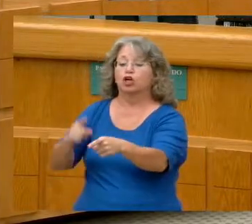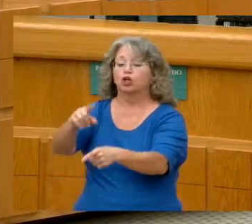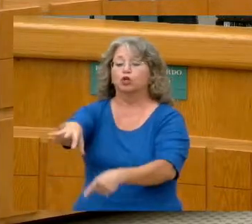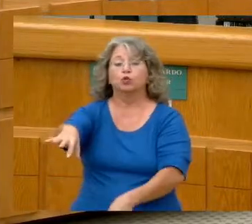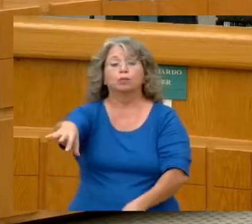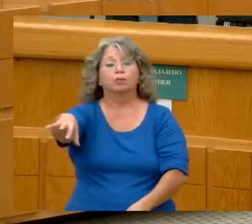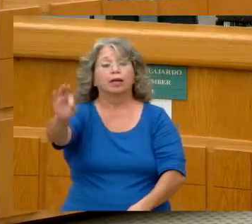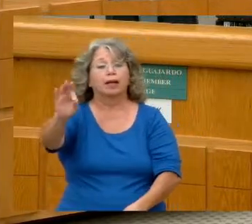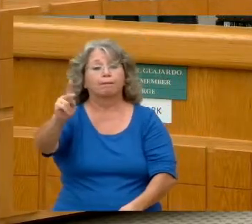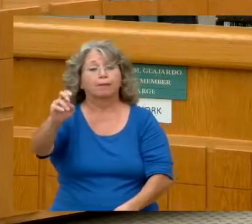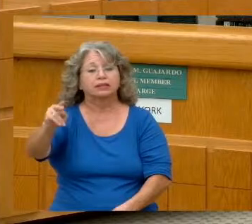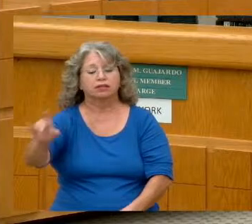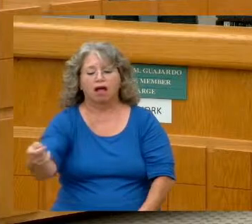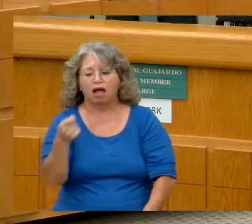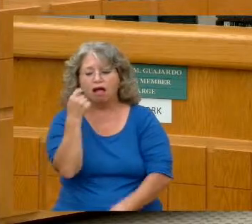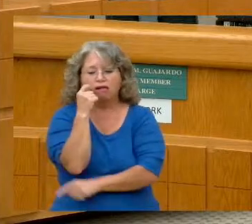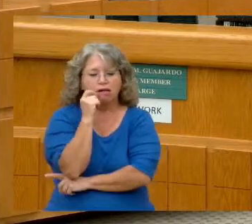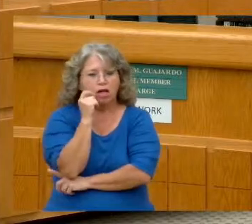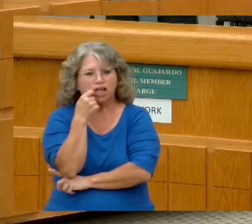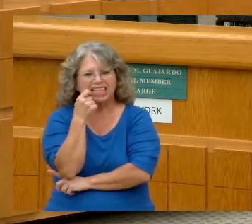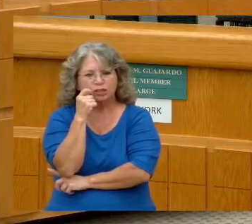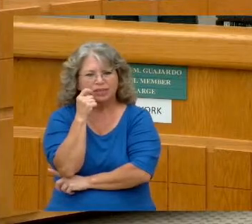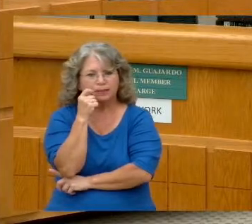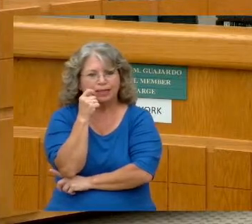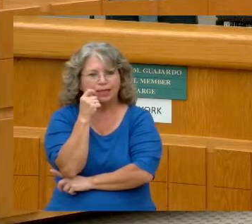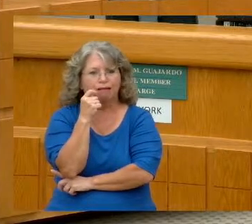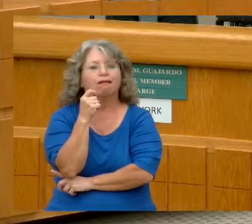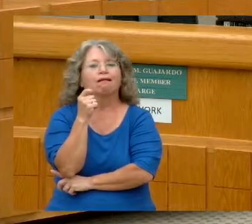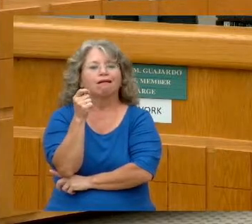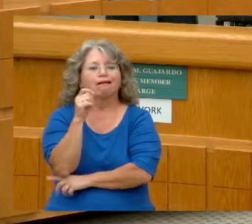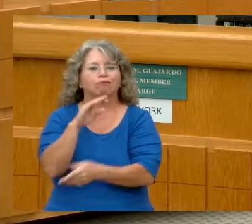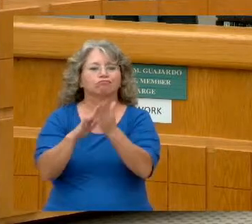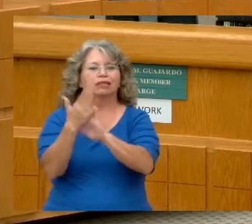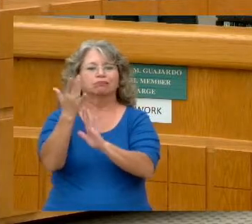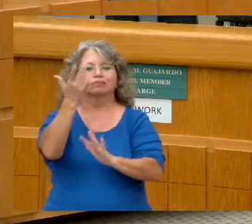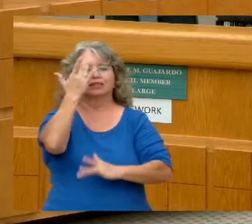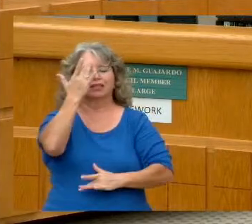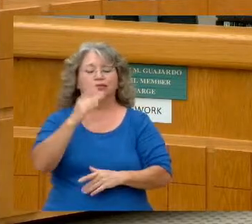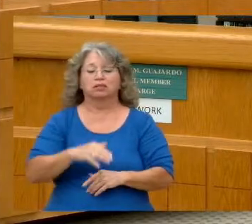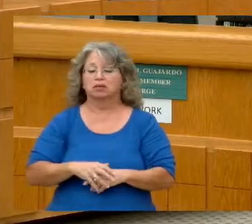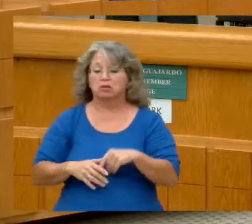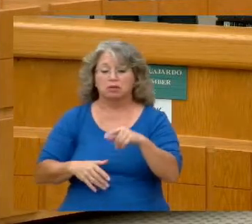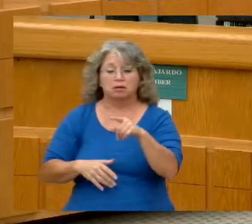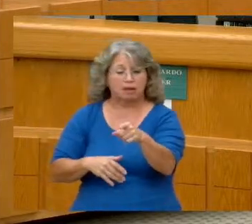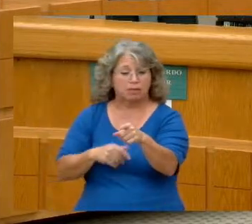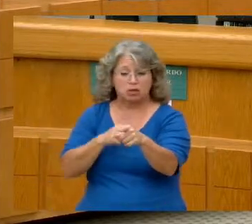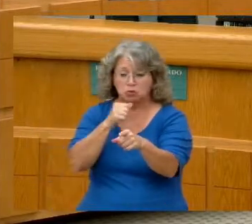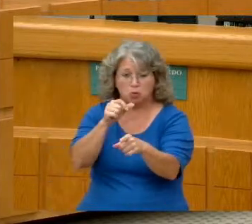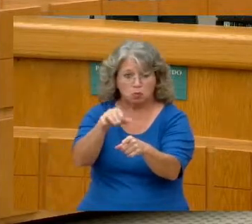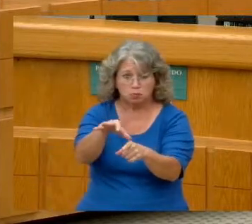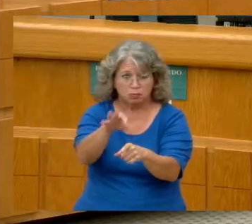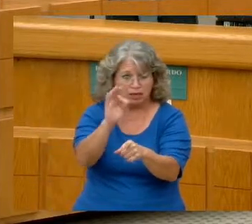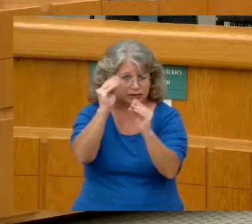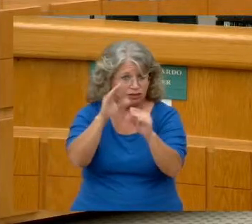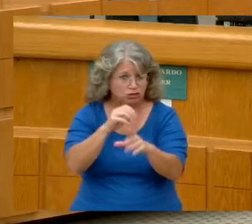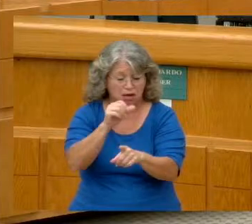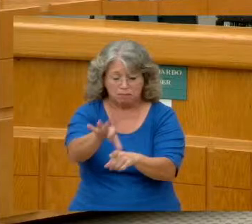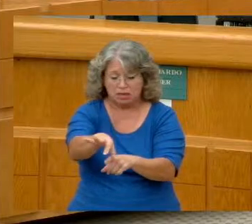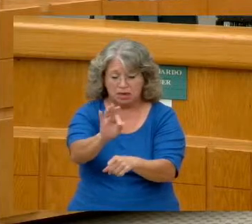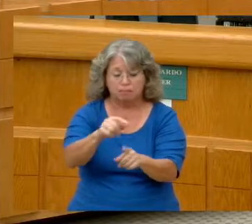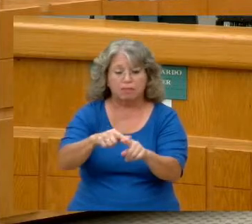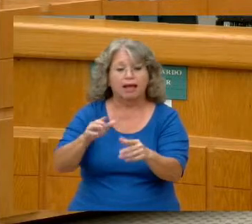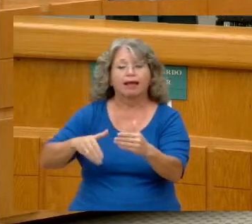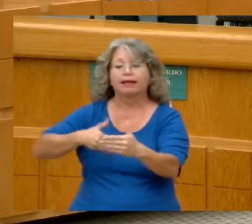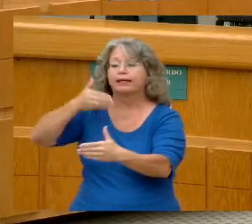chewing on it. That's how you pick up COVID-19. Or you don't pick it back up, but the next student comes in and needs a pencil, and you hand it to